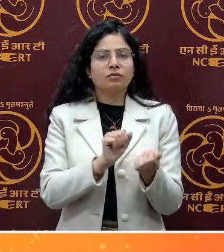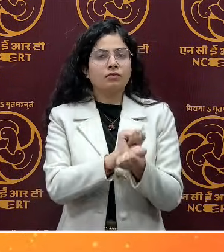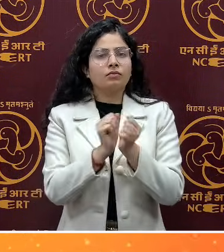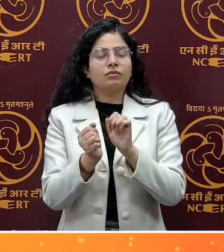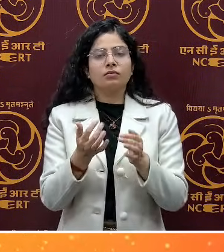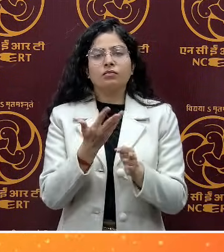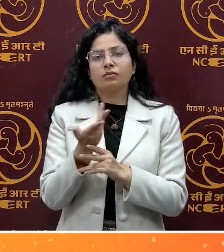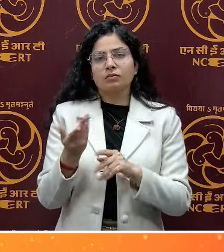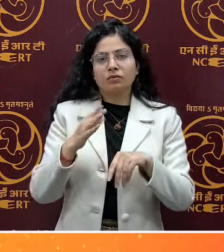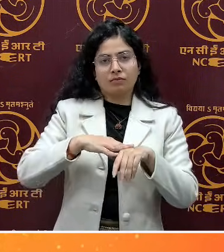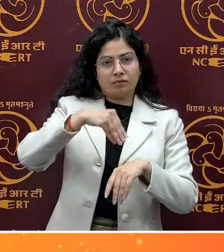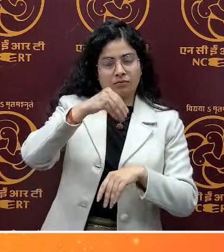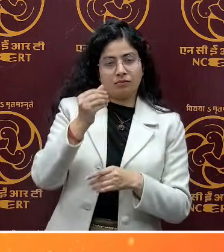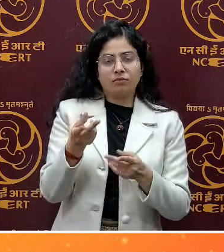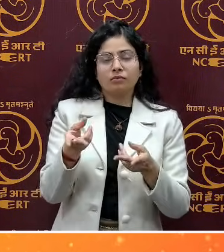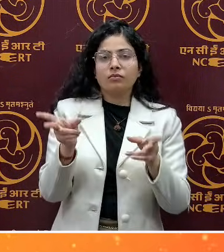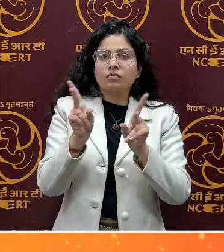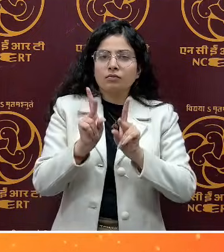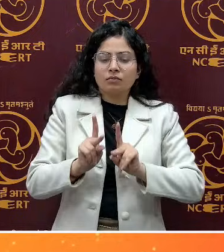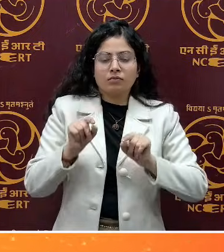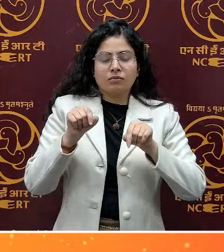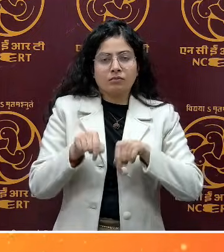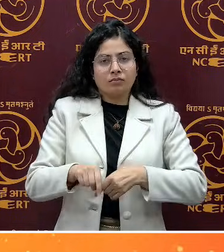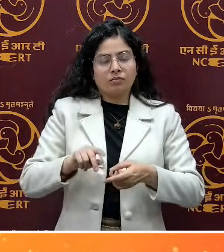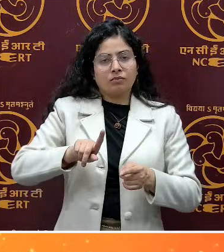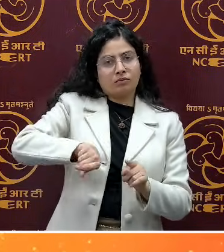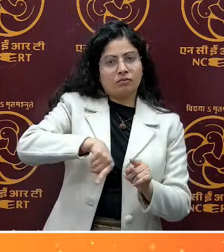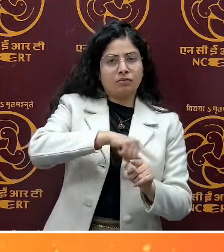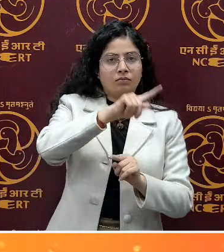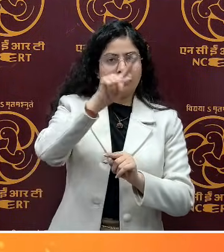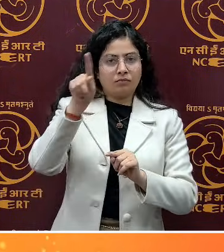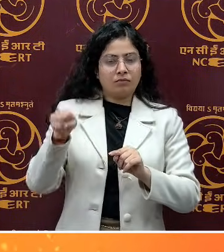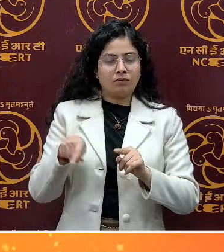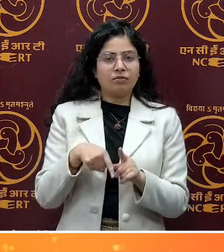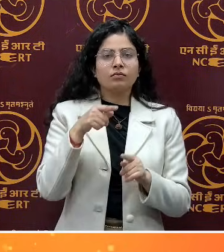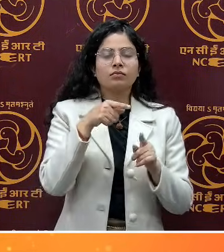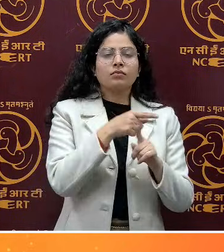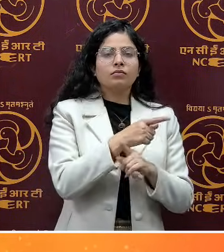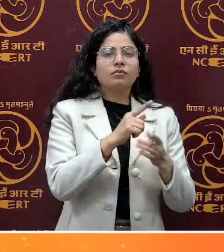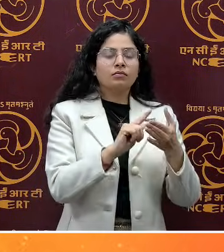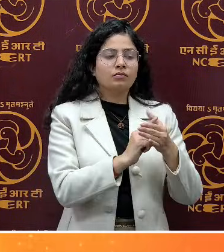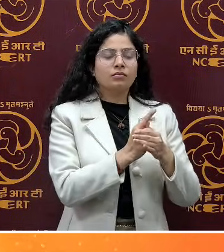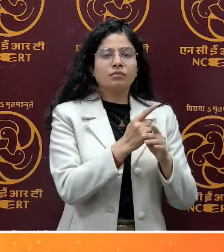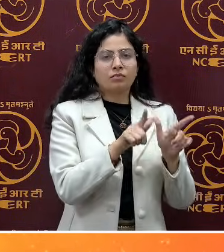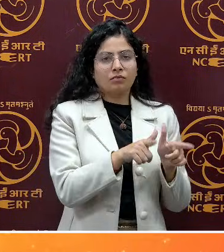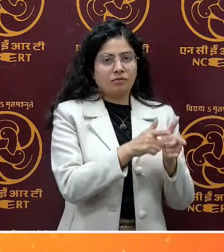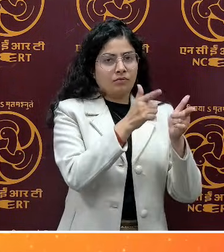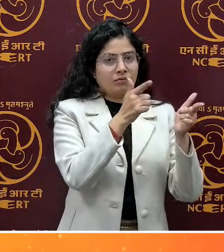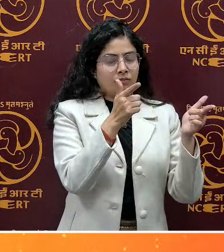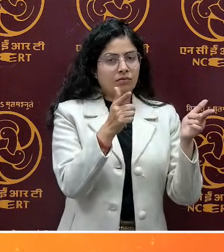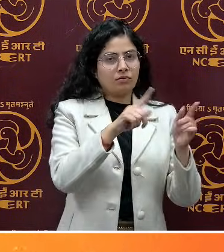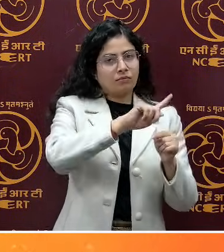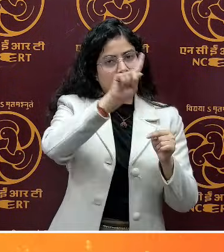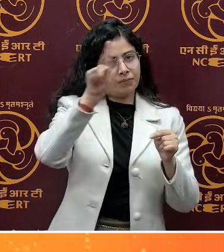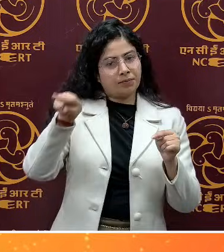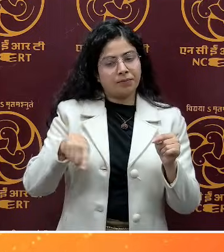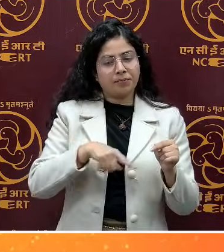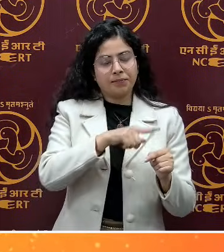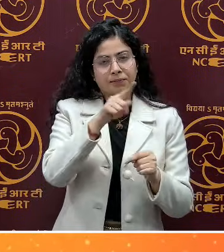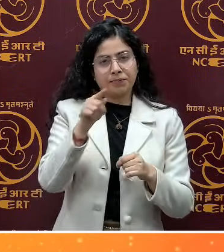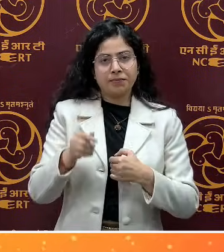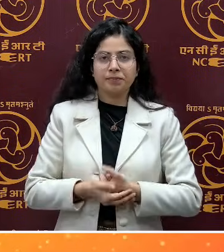the soil, again the cycle starts. From the soil, producers takes the nutrient and the cycle goes